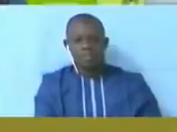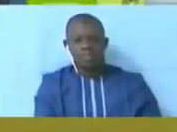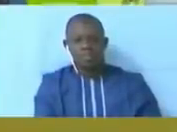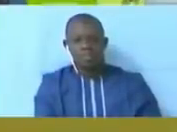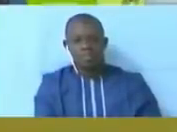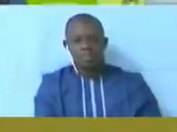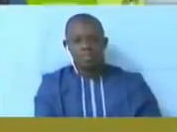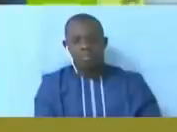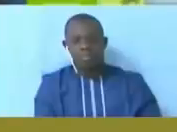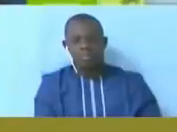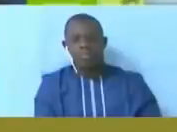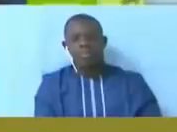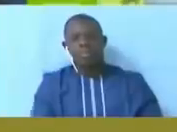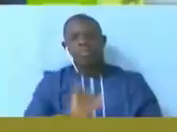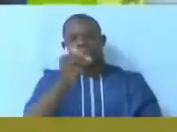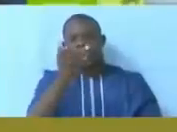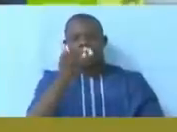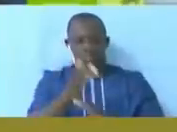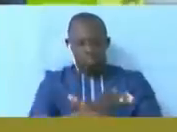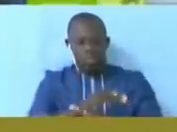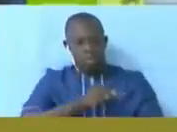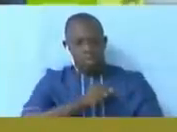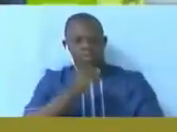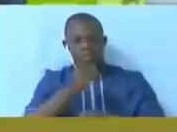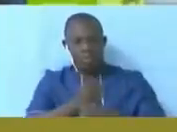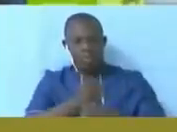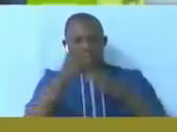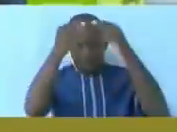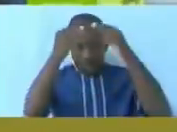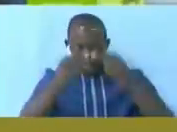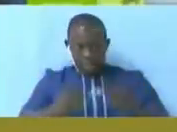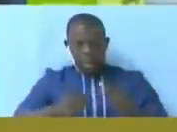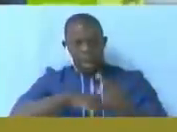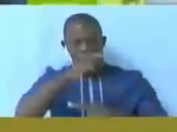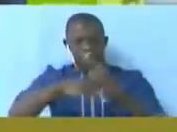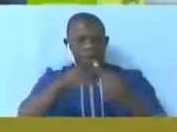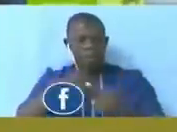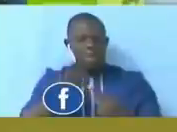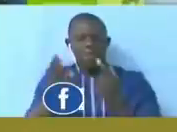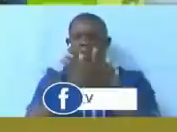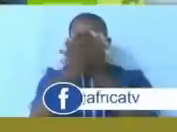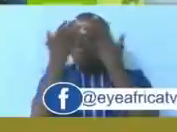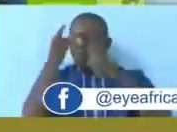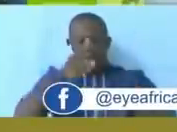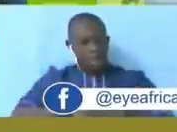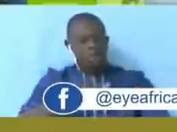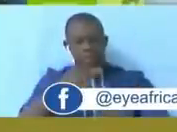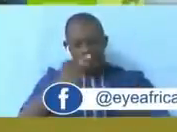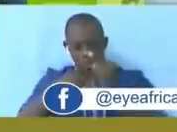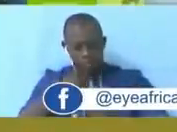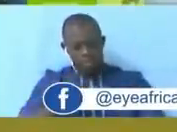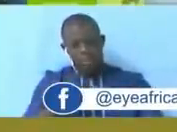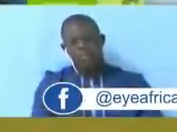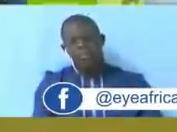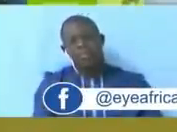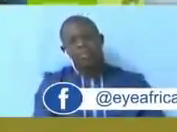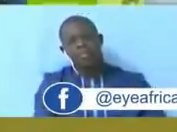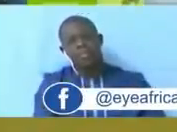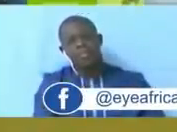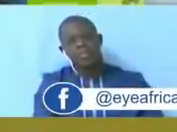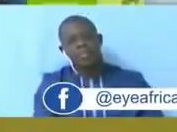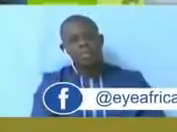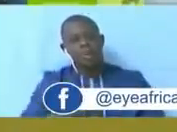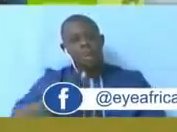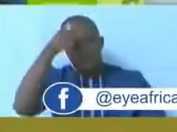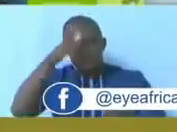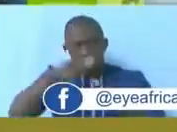Oga. Yes, he made a statement about me a couple of times. Sinyafula akadia mu andunga kakuma fo ntela kuoma. I